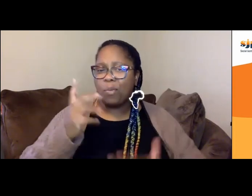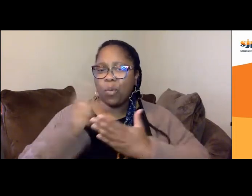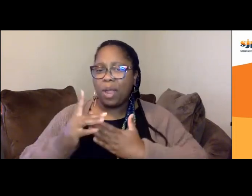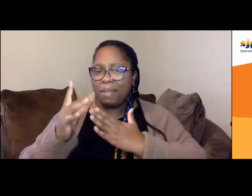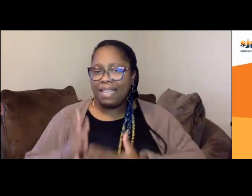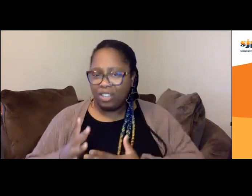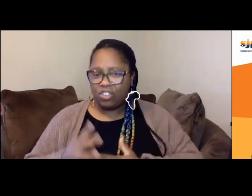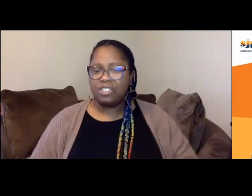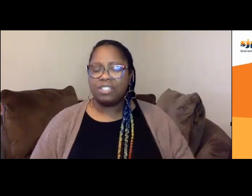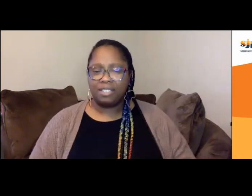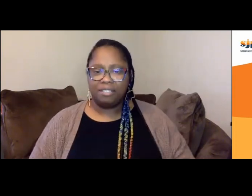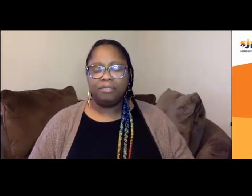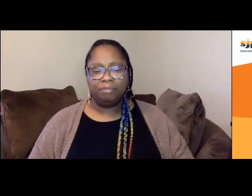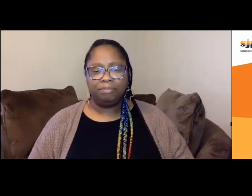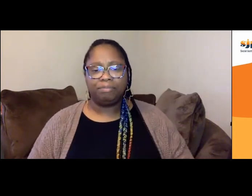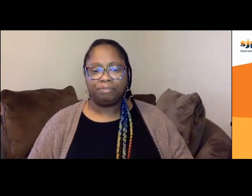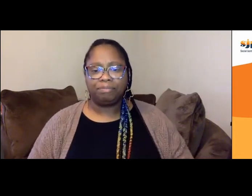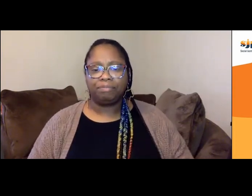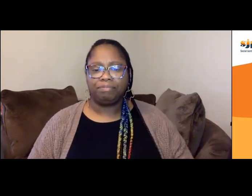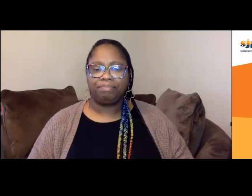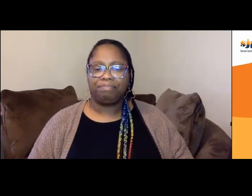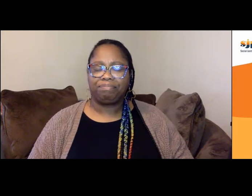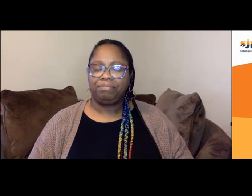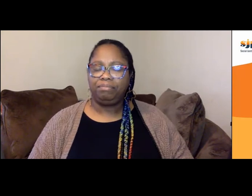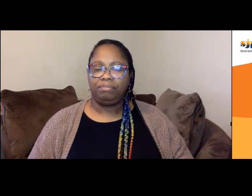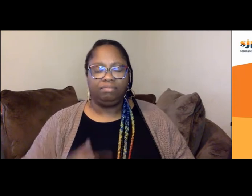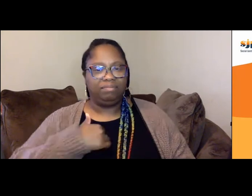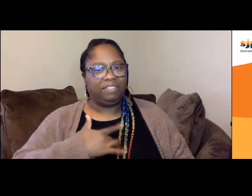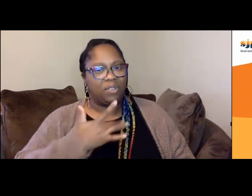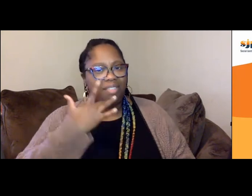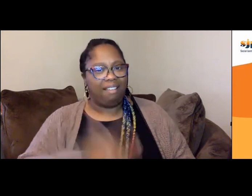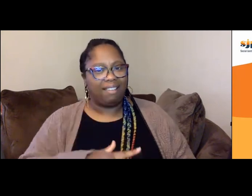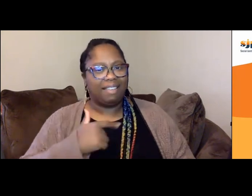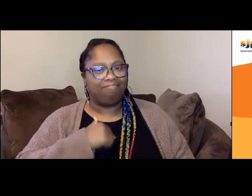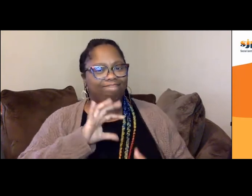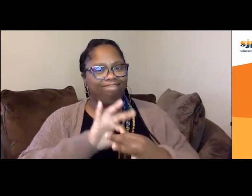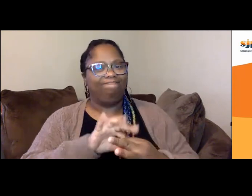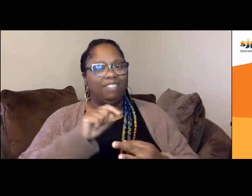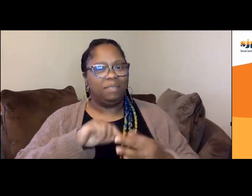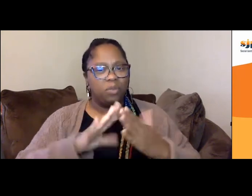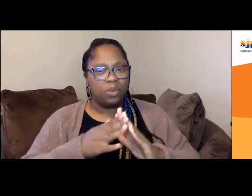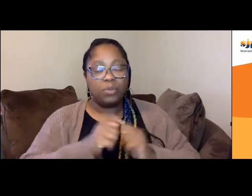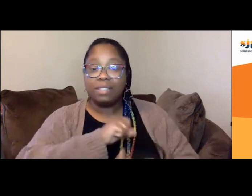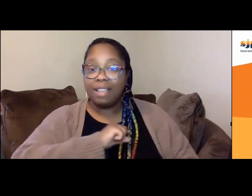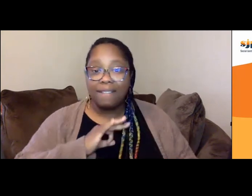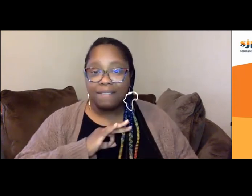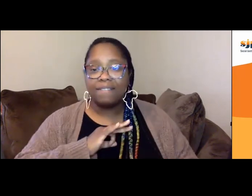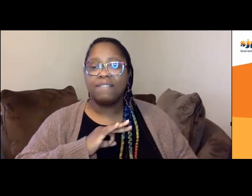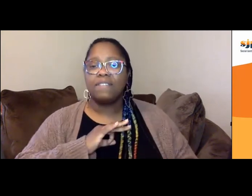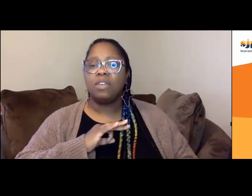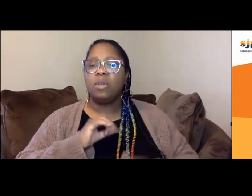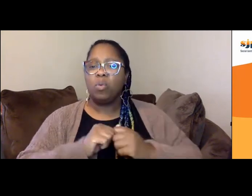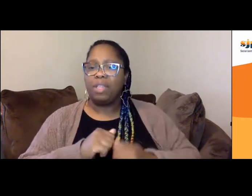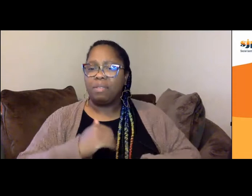in the program. So I feel so lucky to belong in this community with our staff team, with our powerhouse members. We're